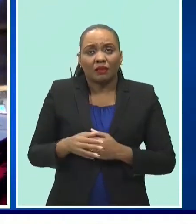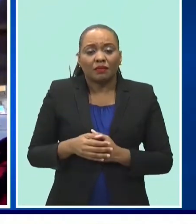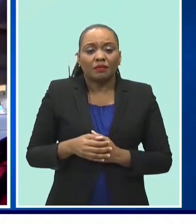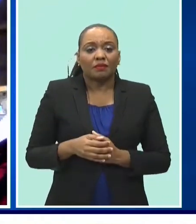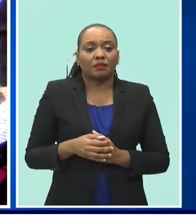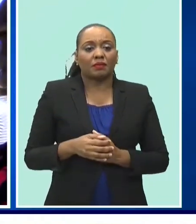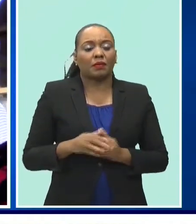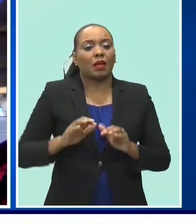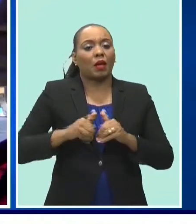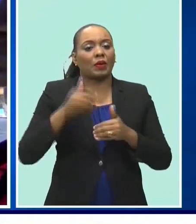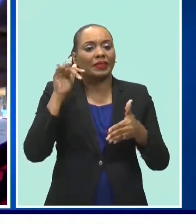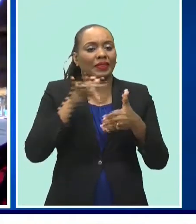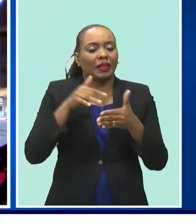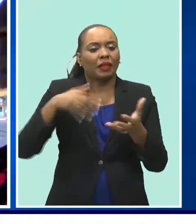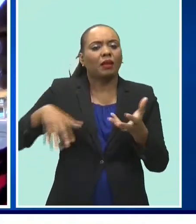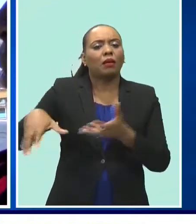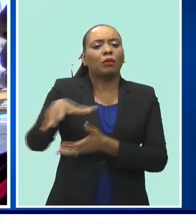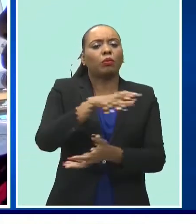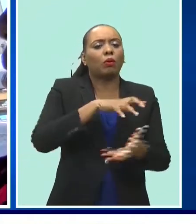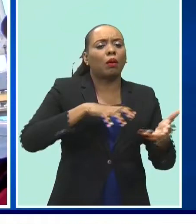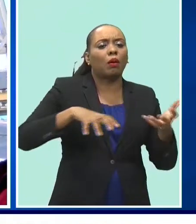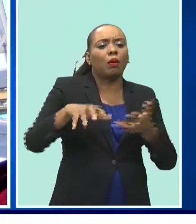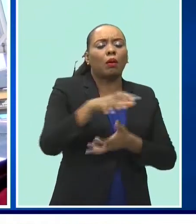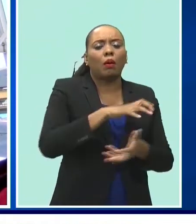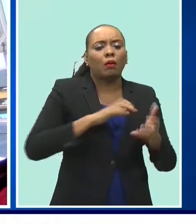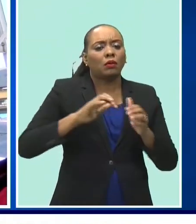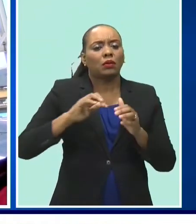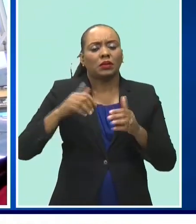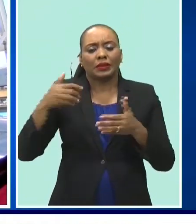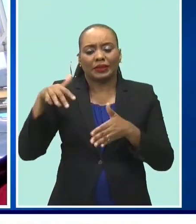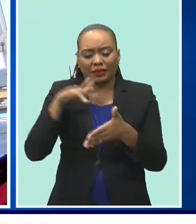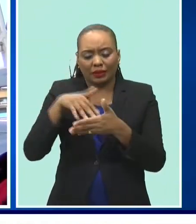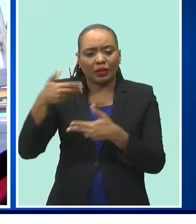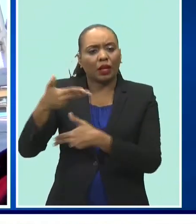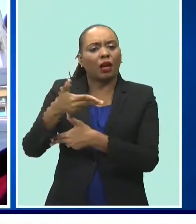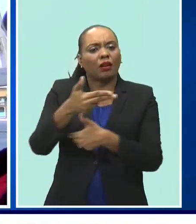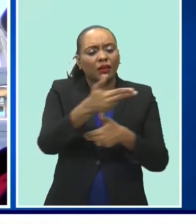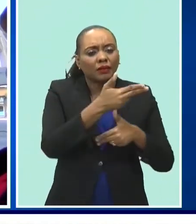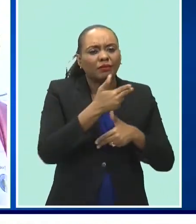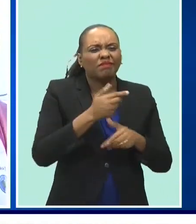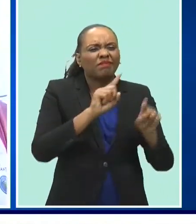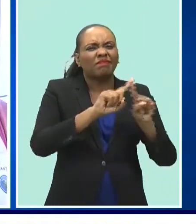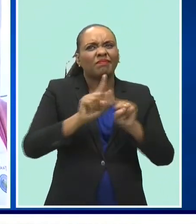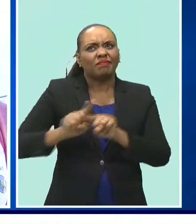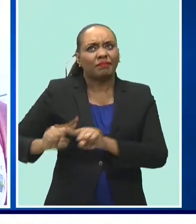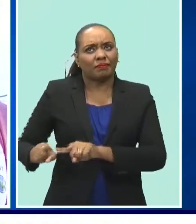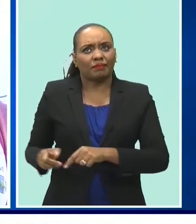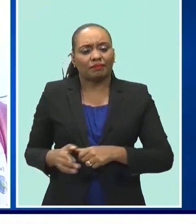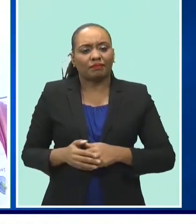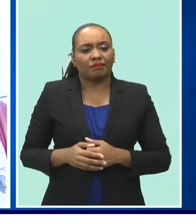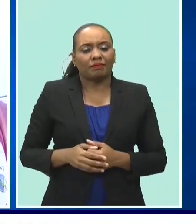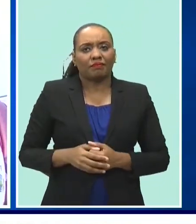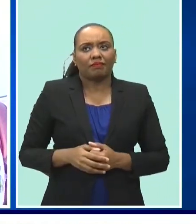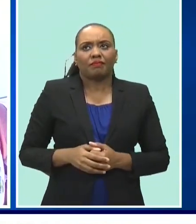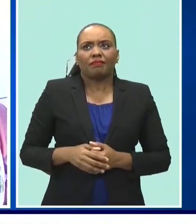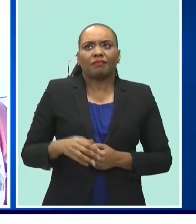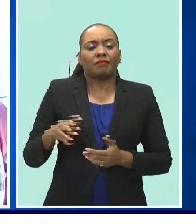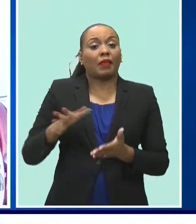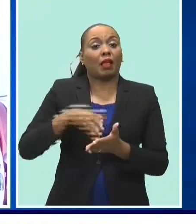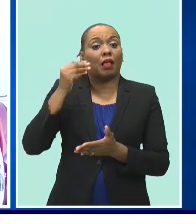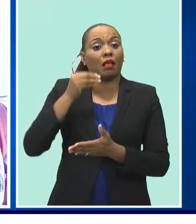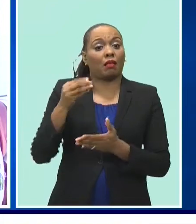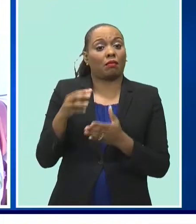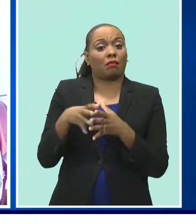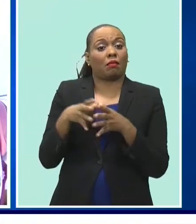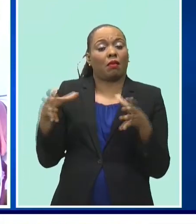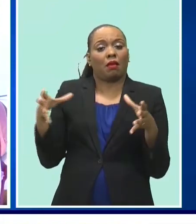study the clouds and about the hurricanes and different stuff. The tour was very informative because I learned